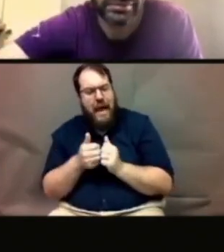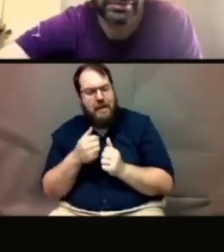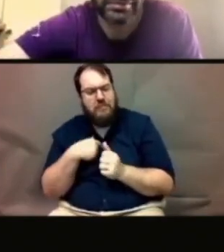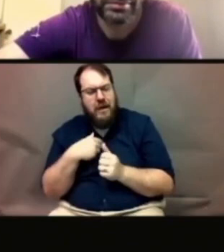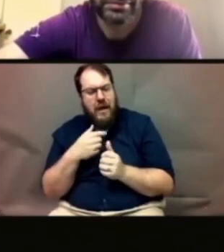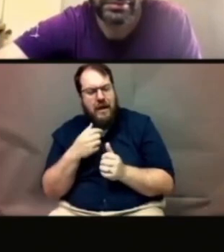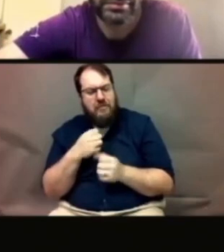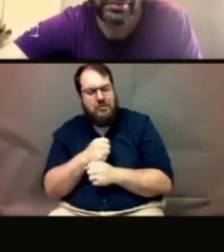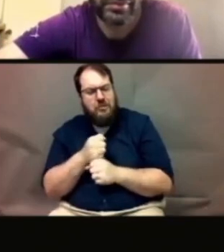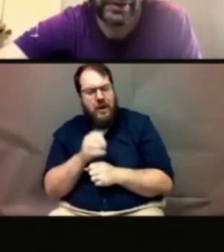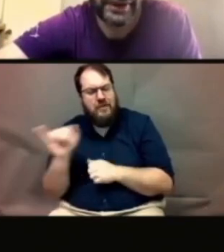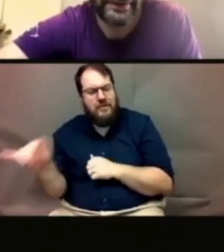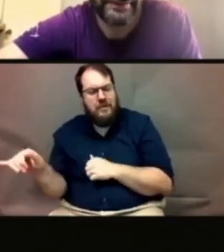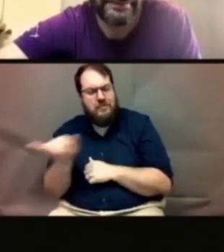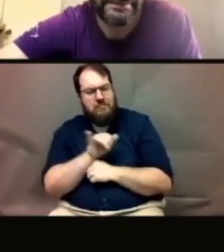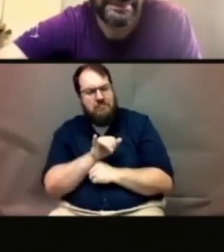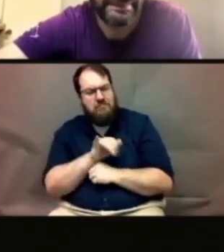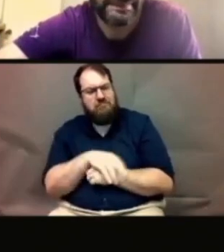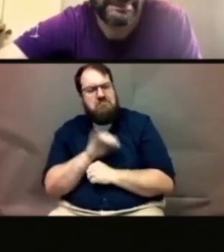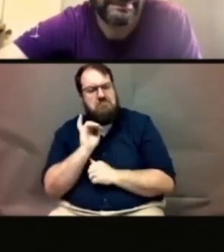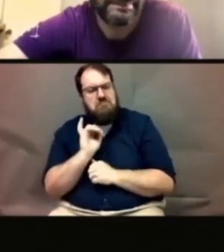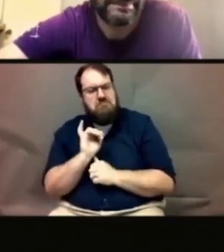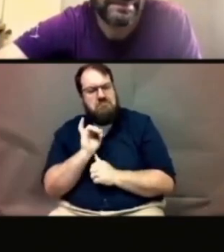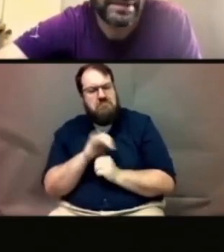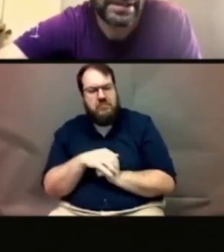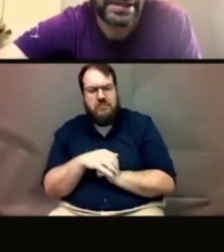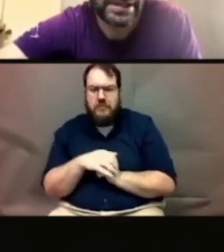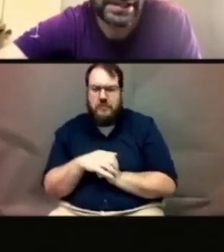same app? So if I